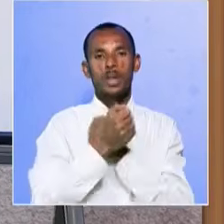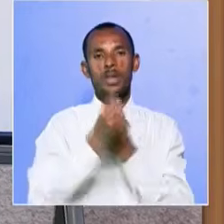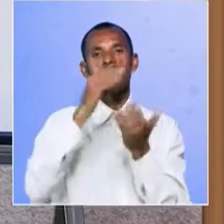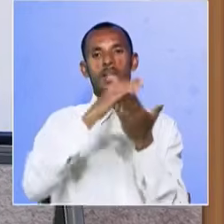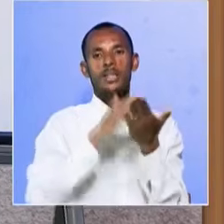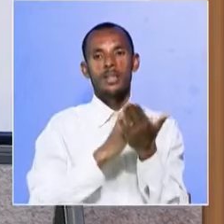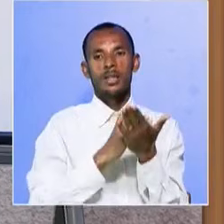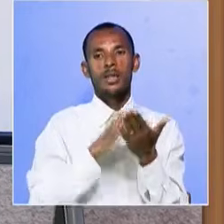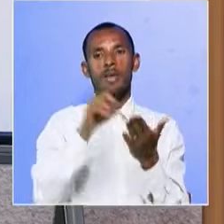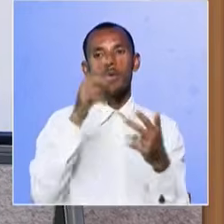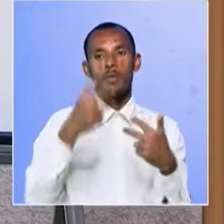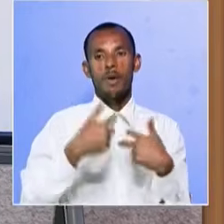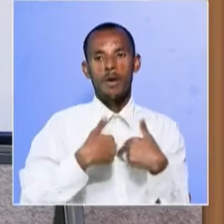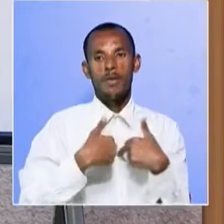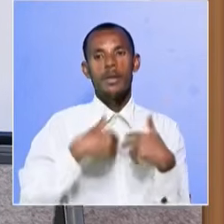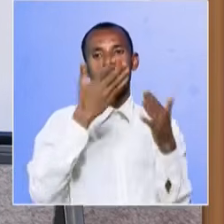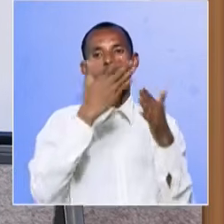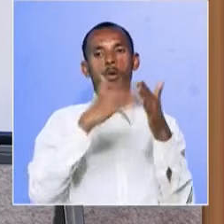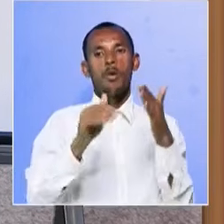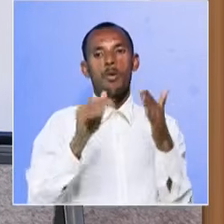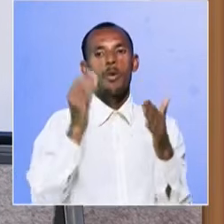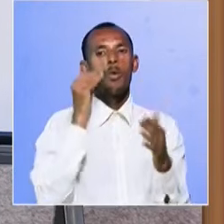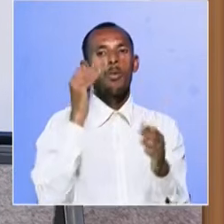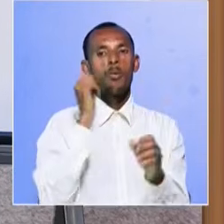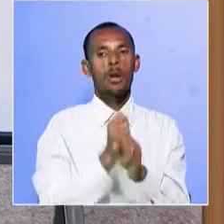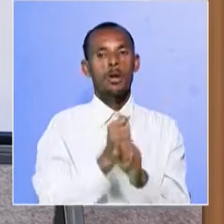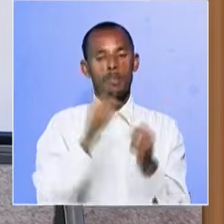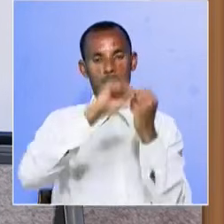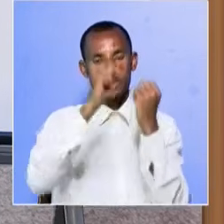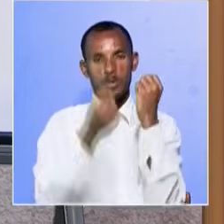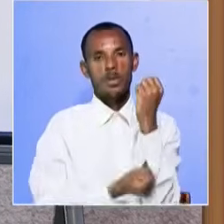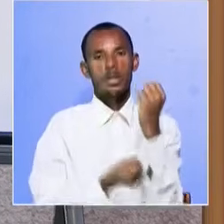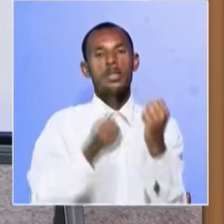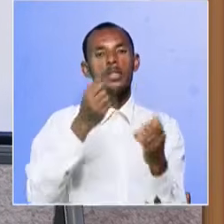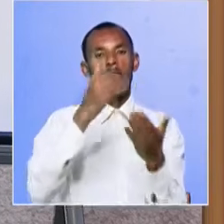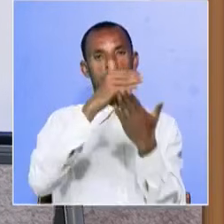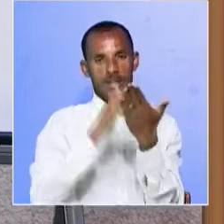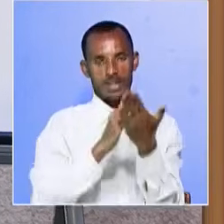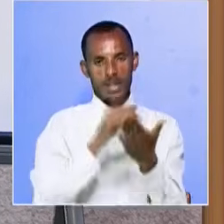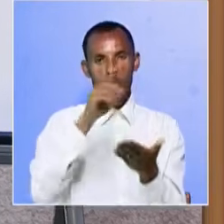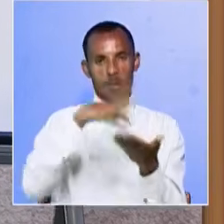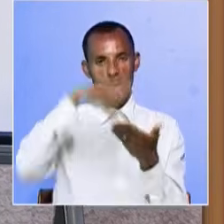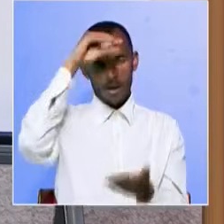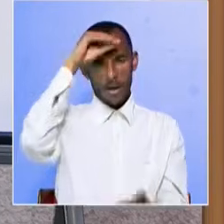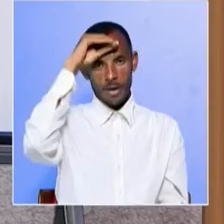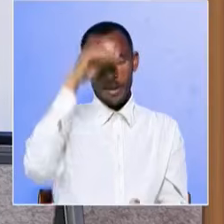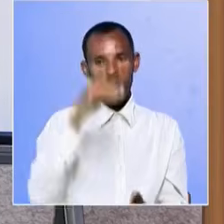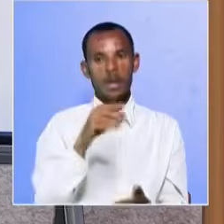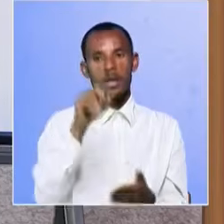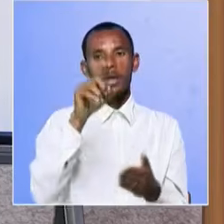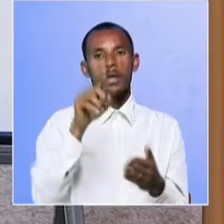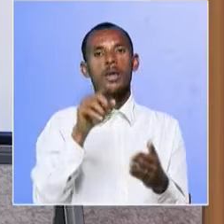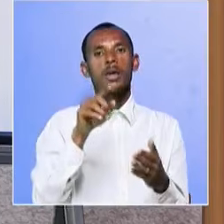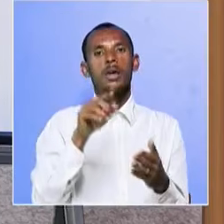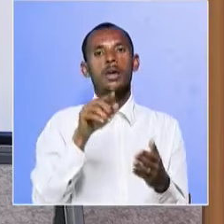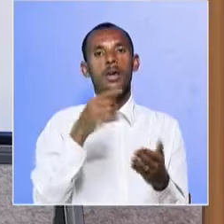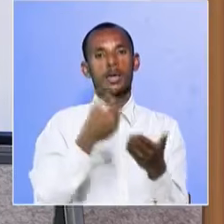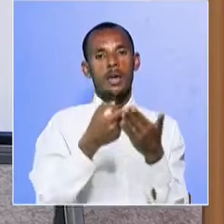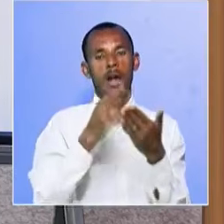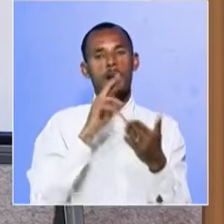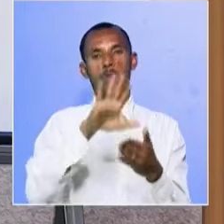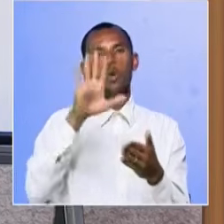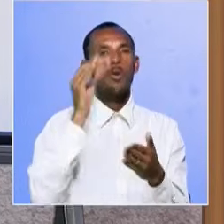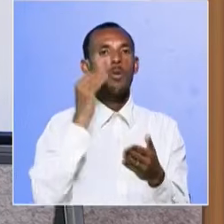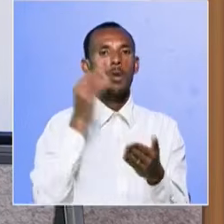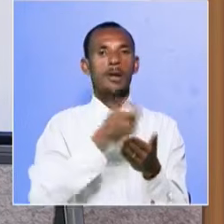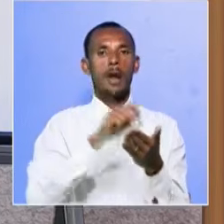lesson. You have some more homework regarding the point that we have seen so far. Okay, here are your homework. You need